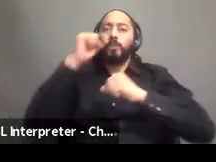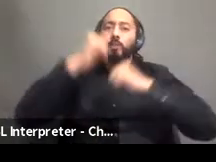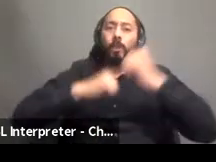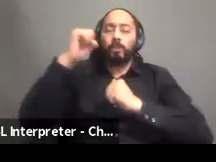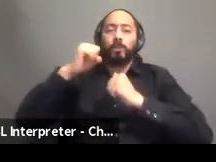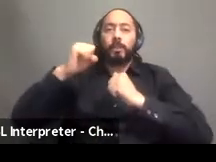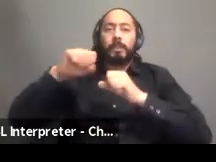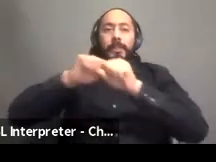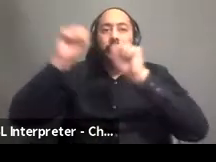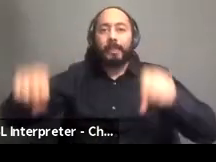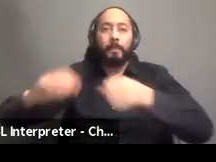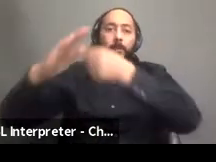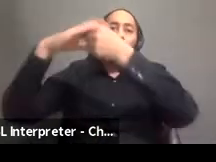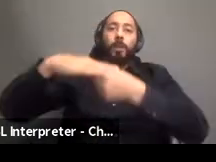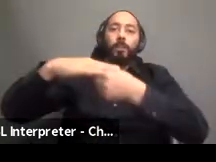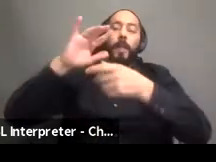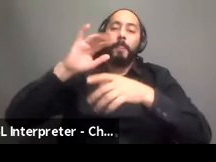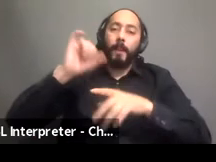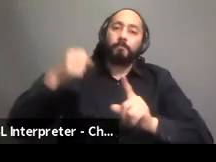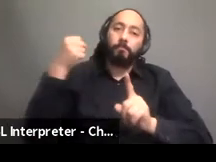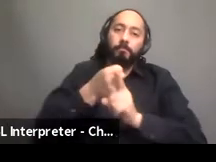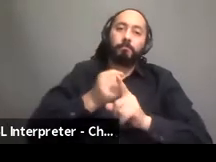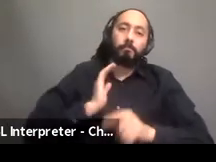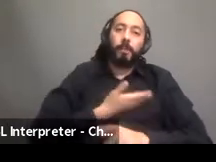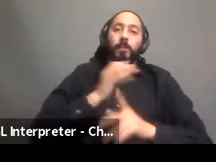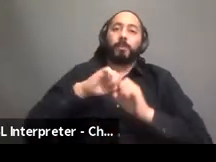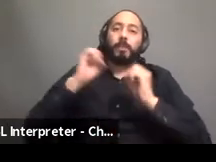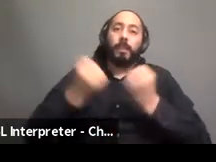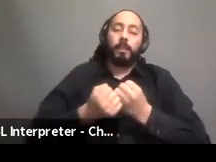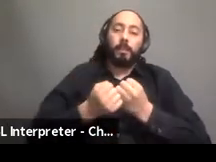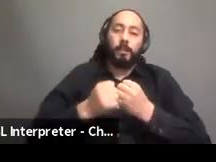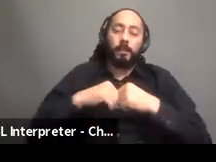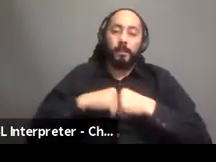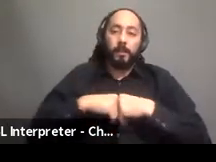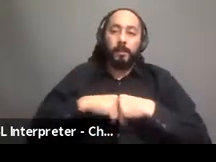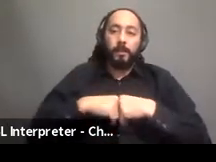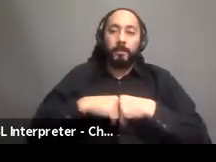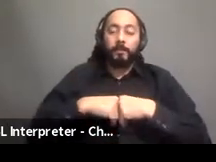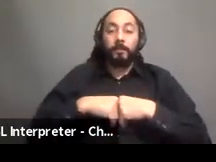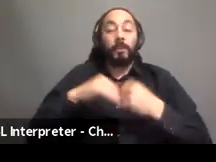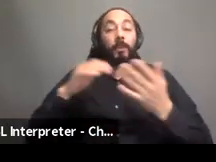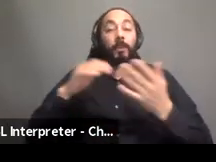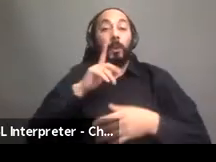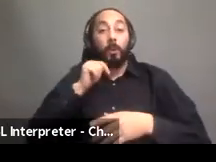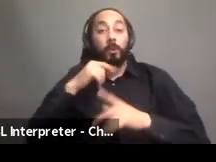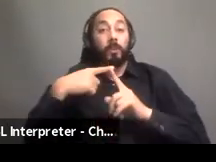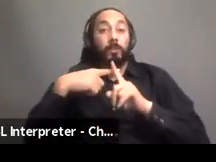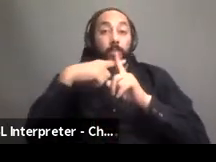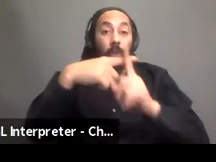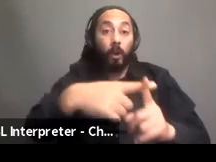systemic oppressions that shape our society. With that being said, who is targeted, if someone is